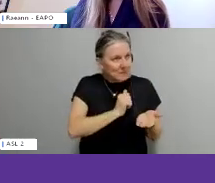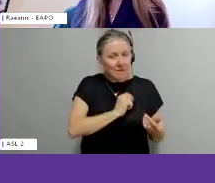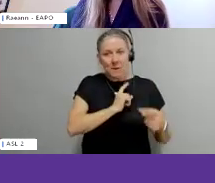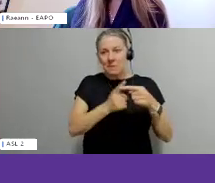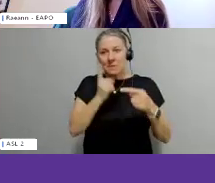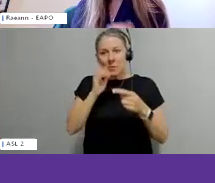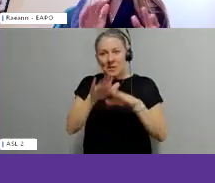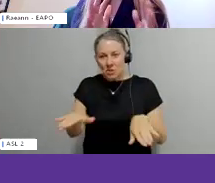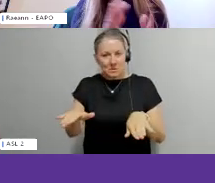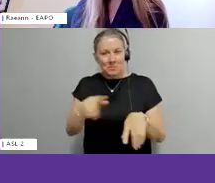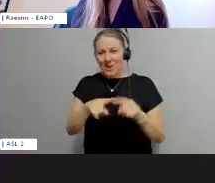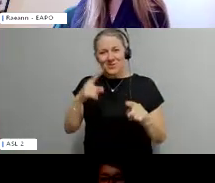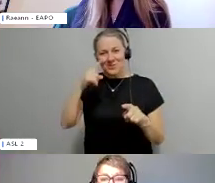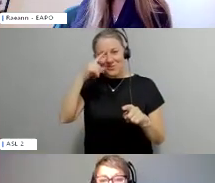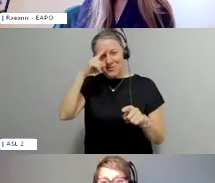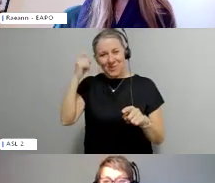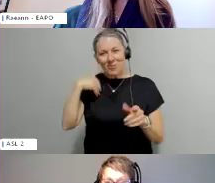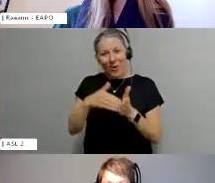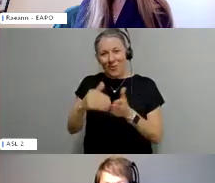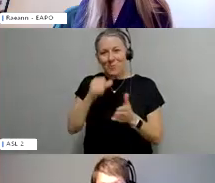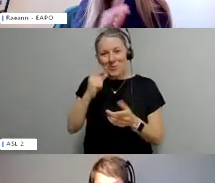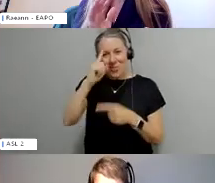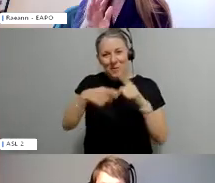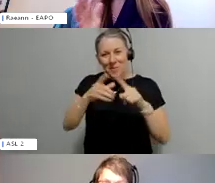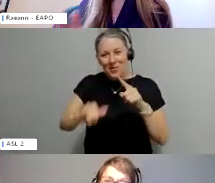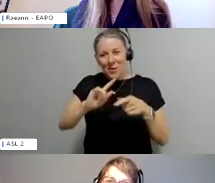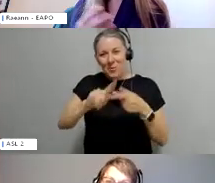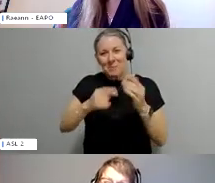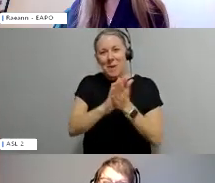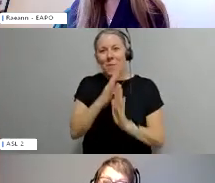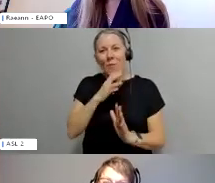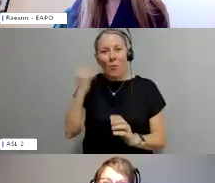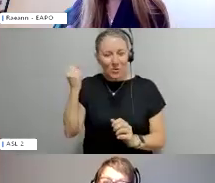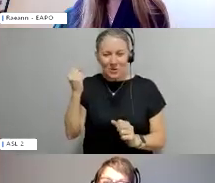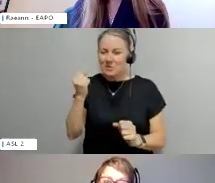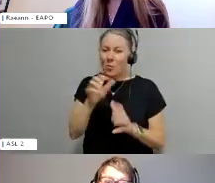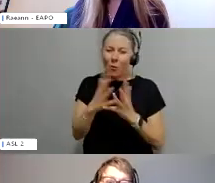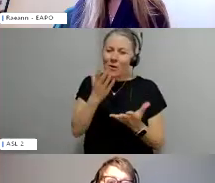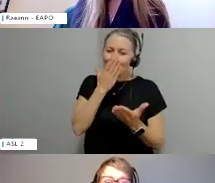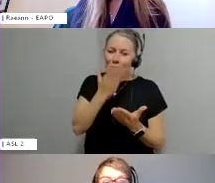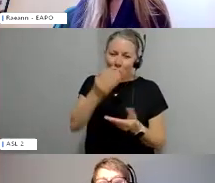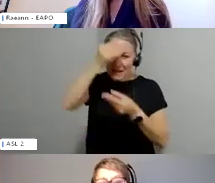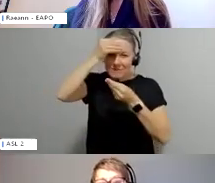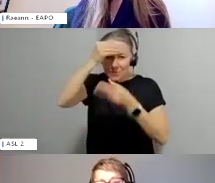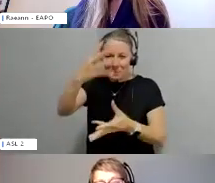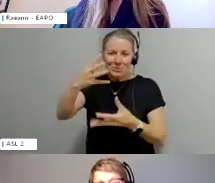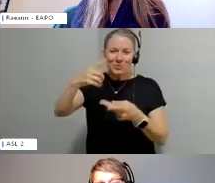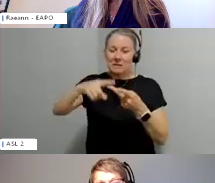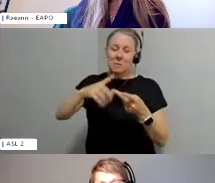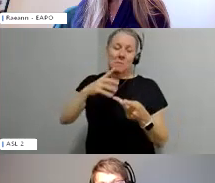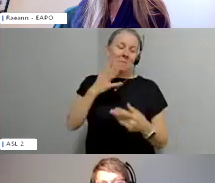as we grow older. So lots of great tidbits in there. And my experience working with all of the panel